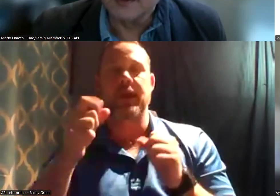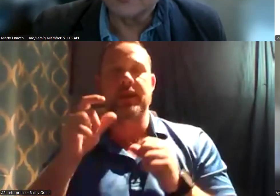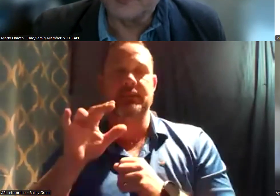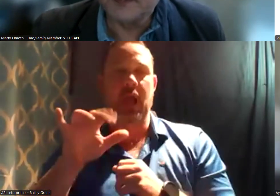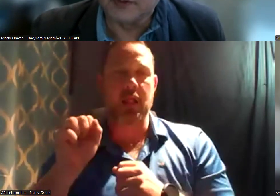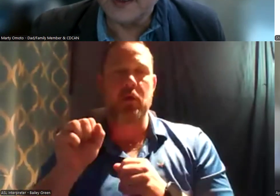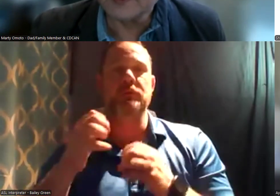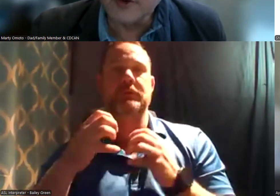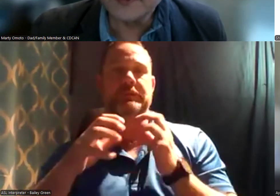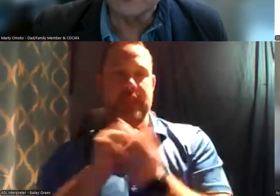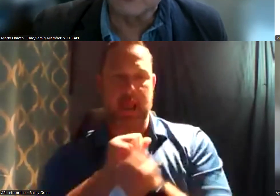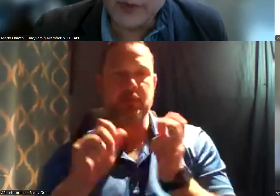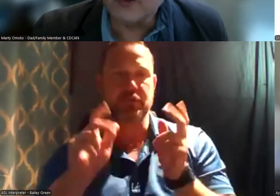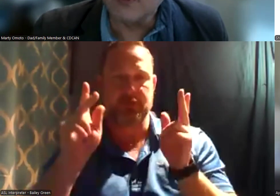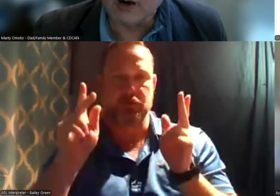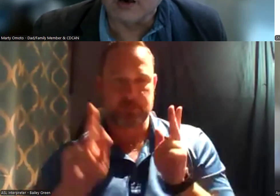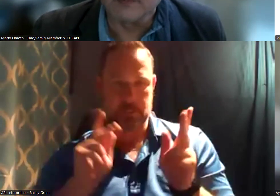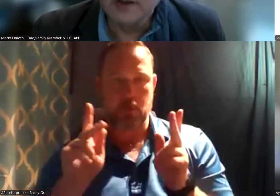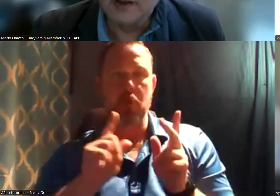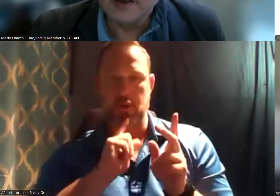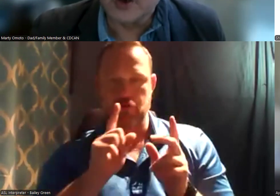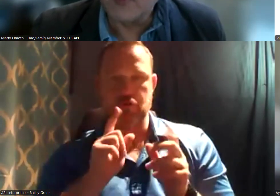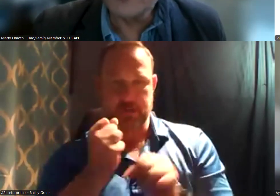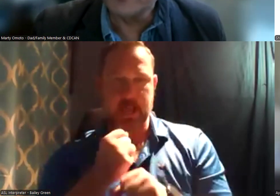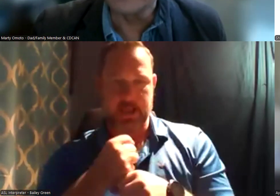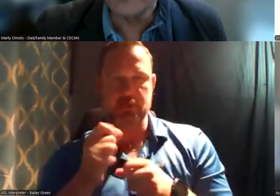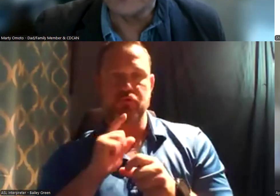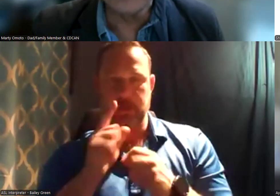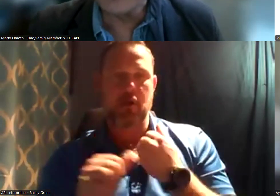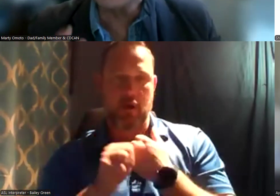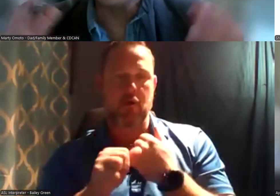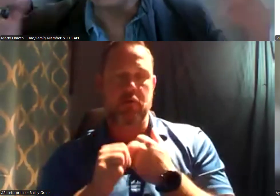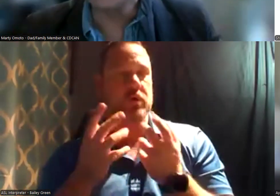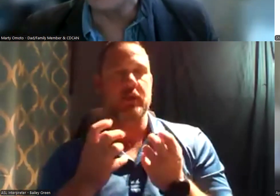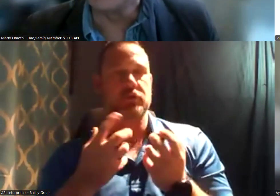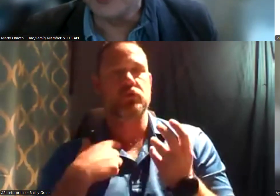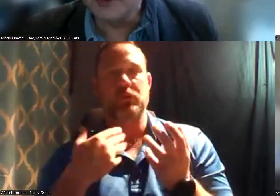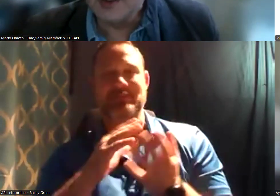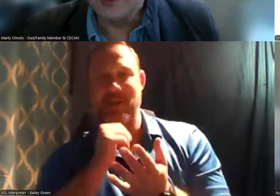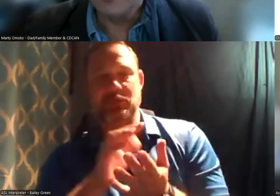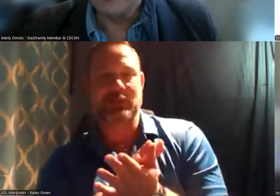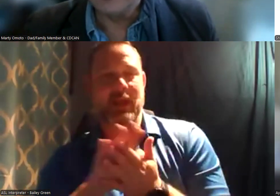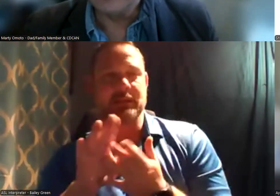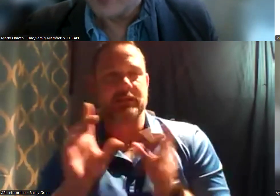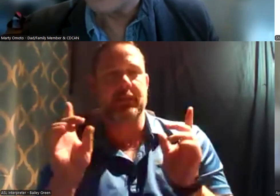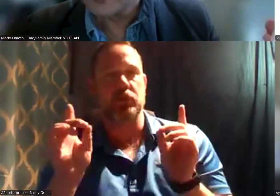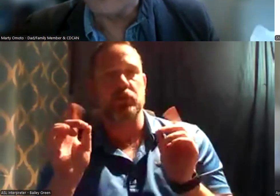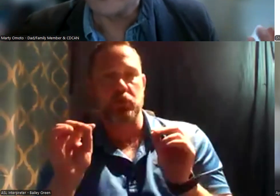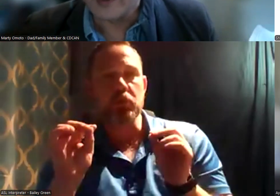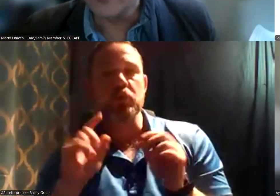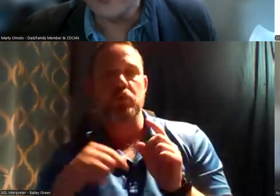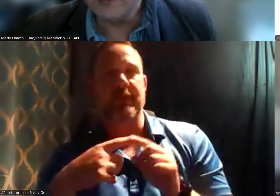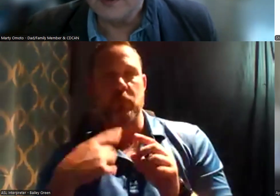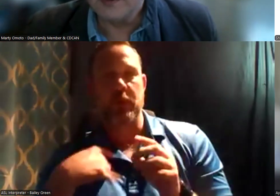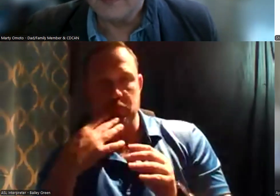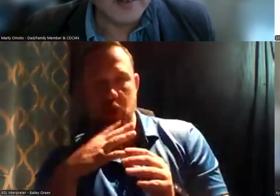damaging to people. It creates real harm. So I want people to understand it's not just a nice thing to do. If women are talking